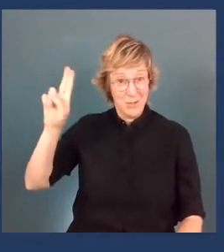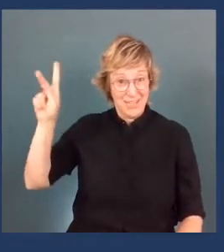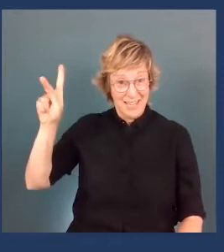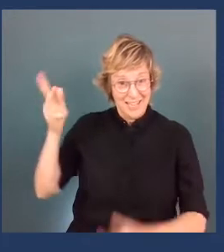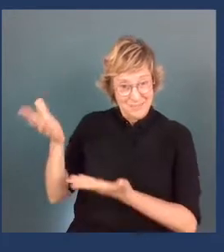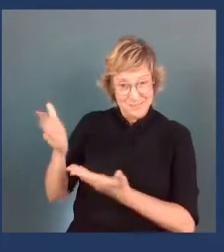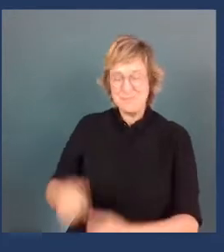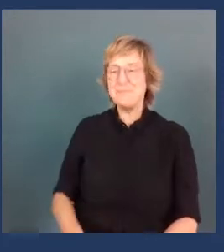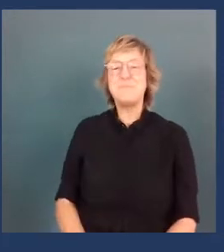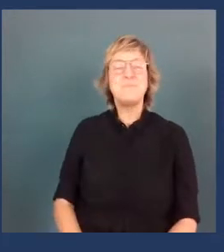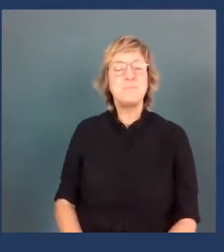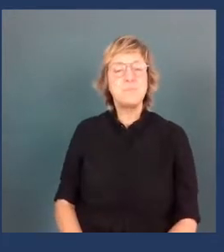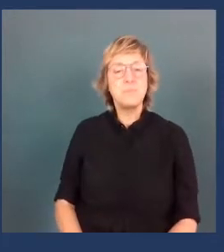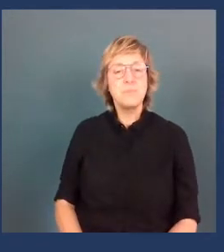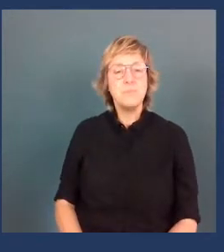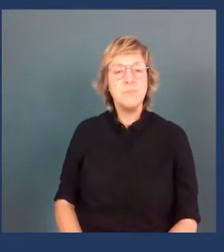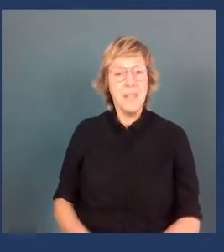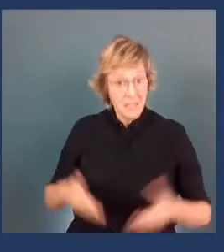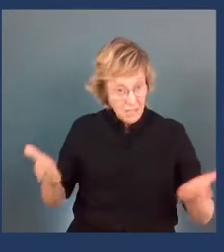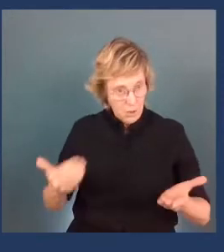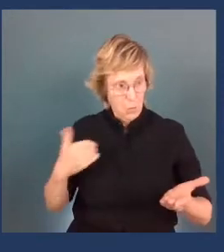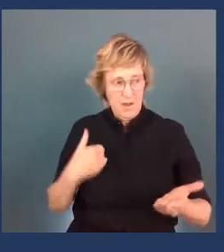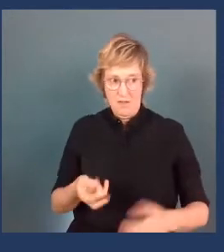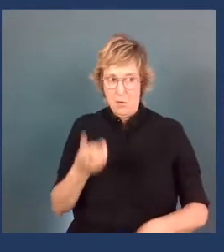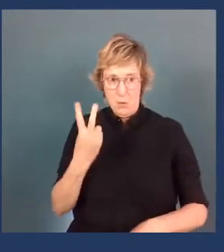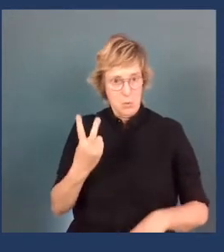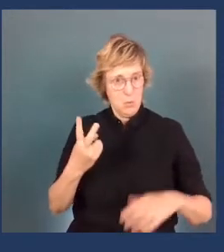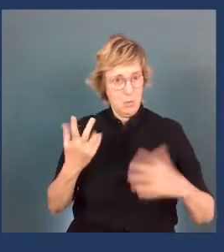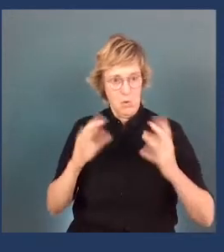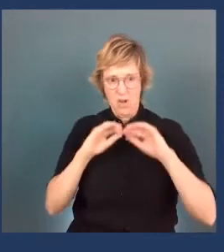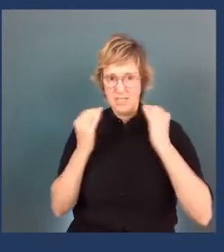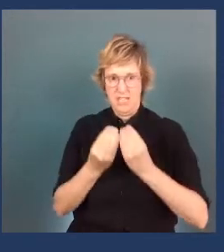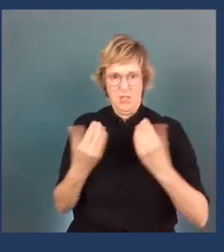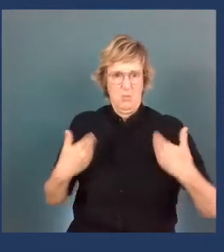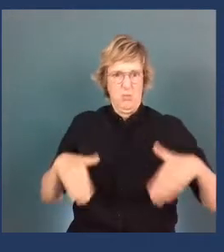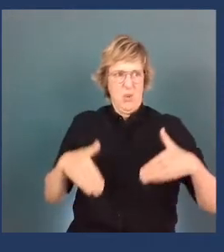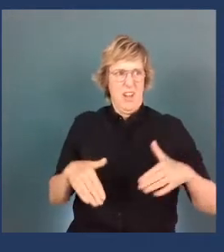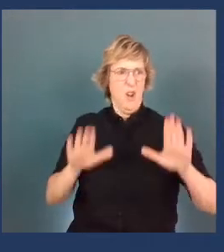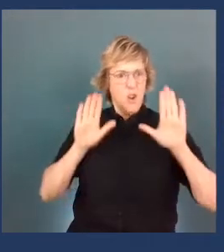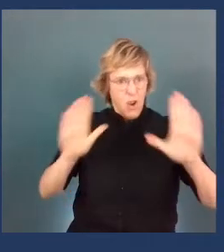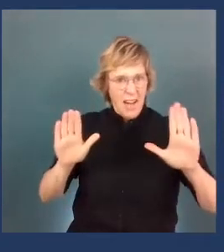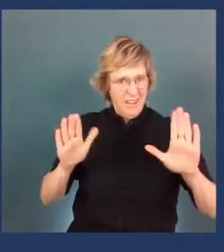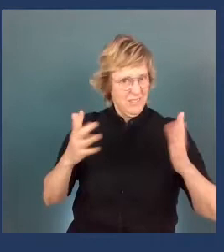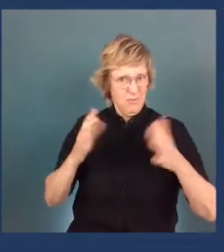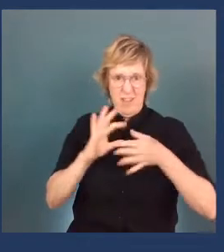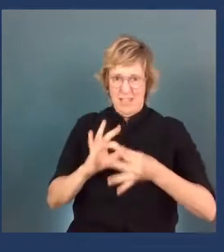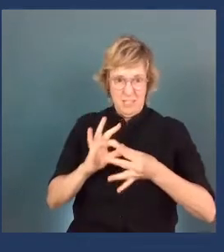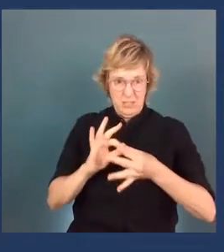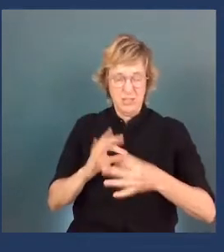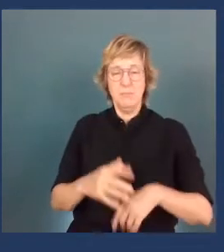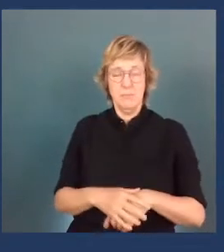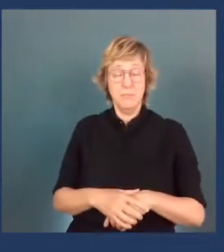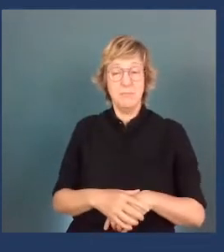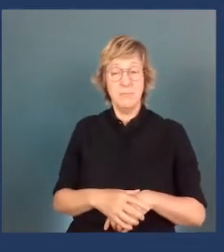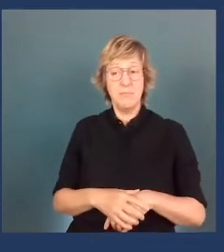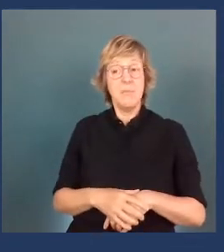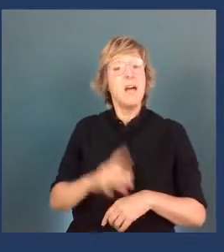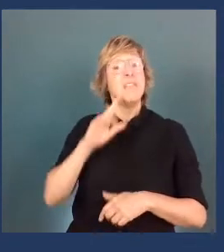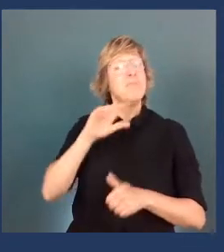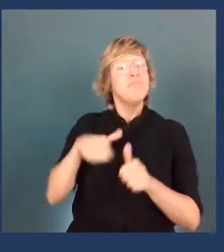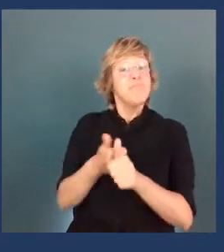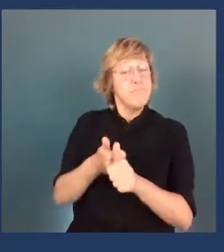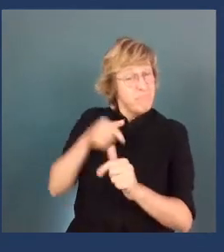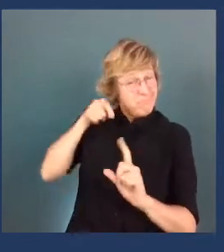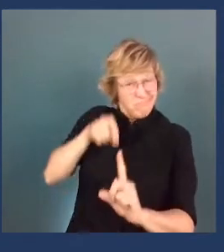we have here two organisations with a great relationship, and a real cornerstone of that is